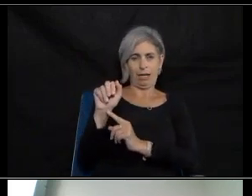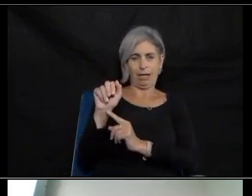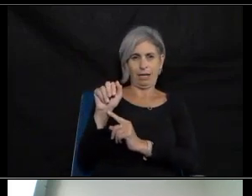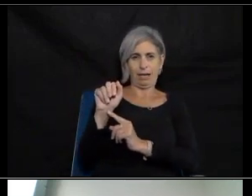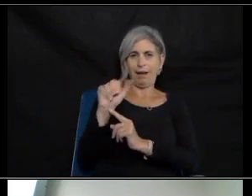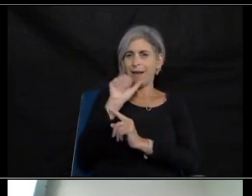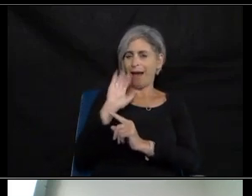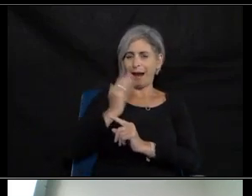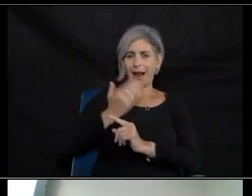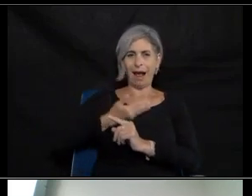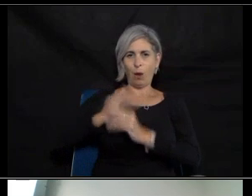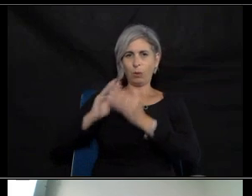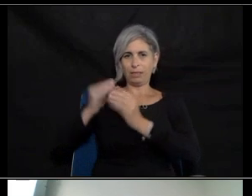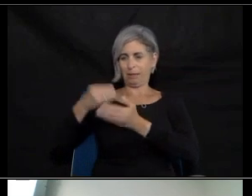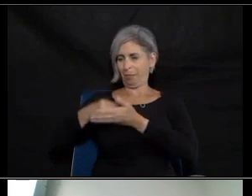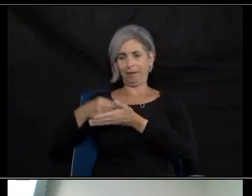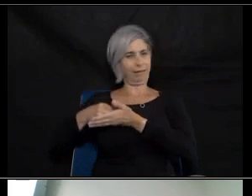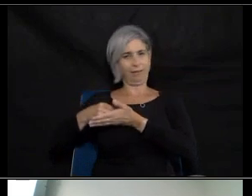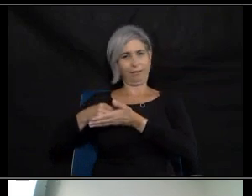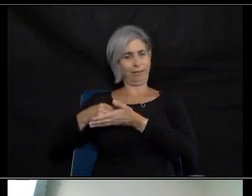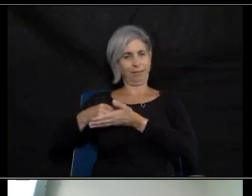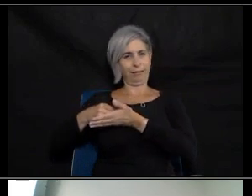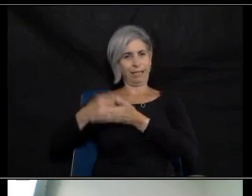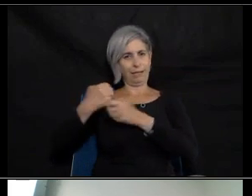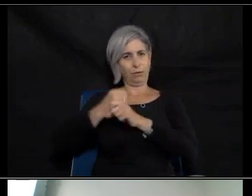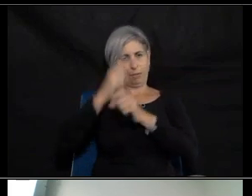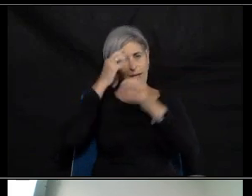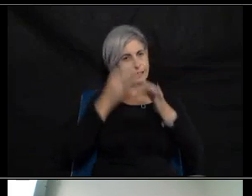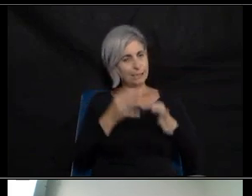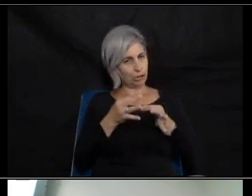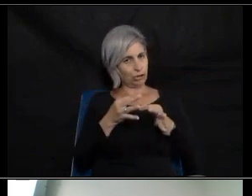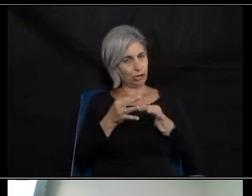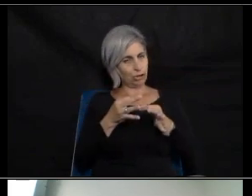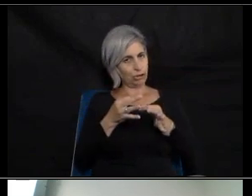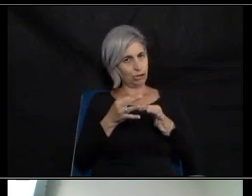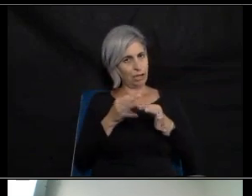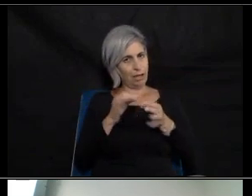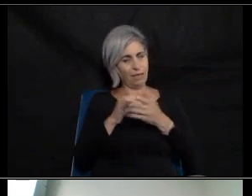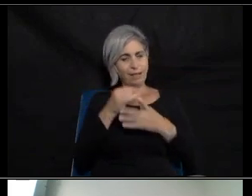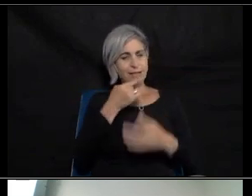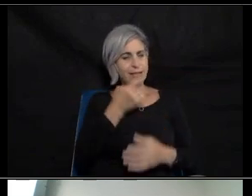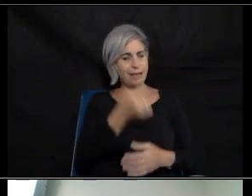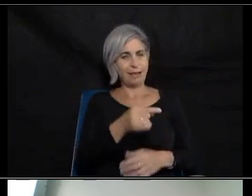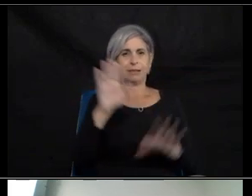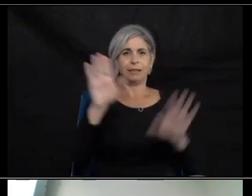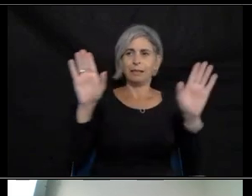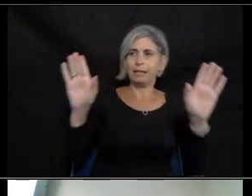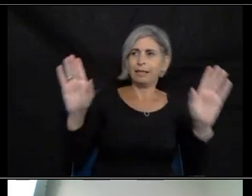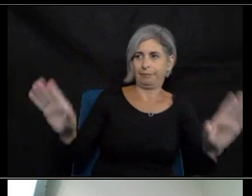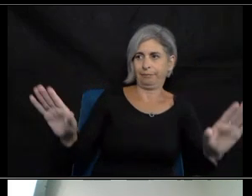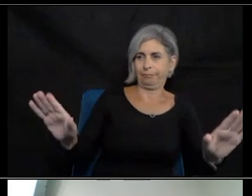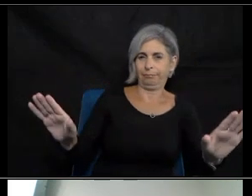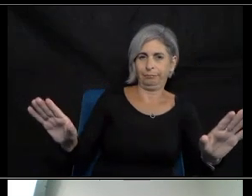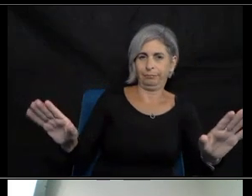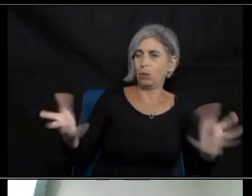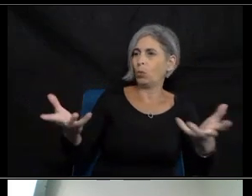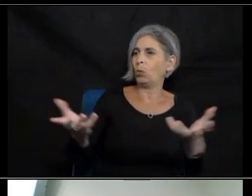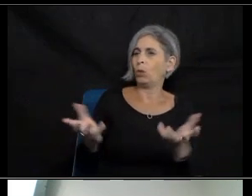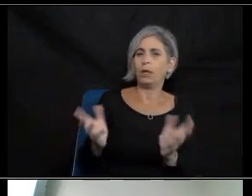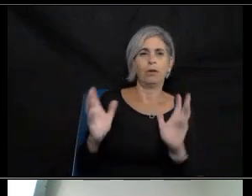not our money. And so if we make a decision that says that, hey, we don't want